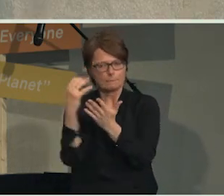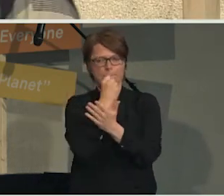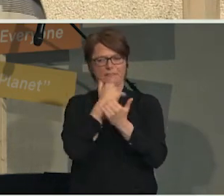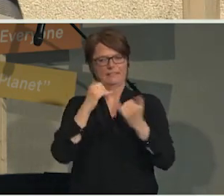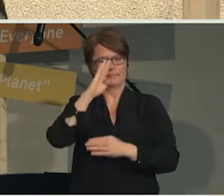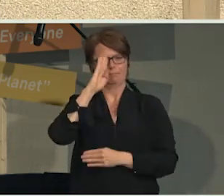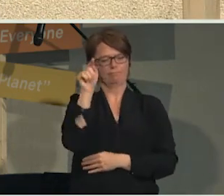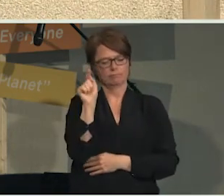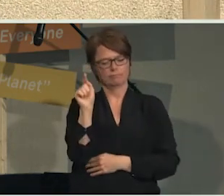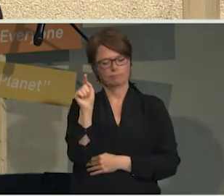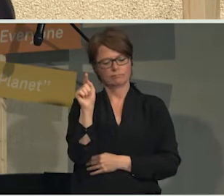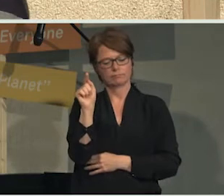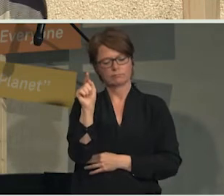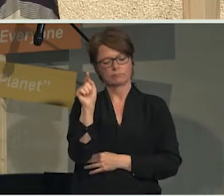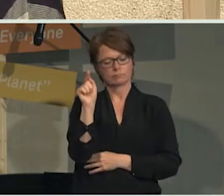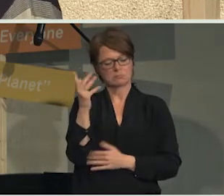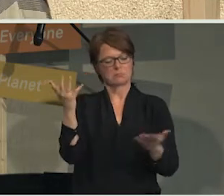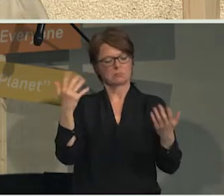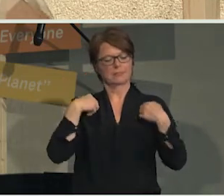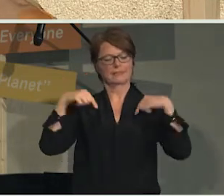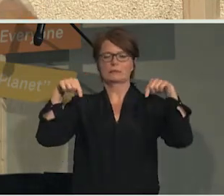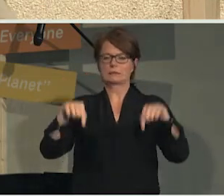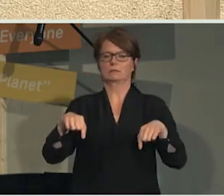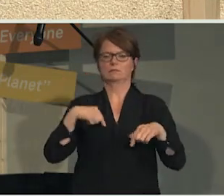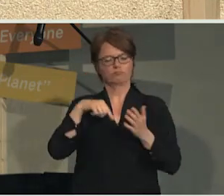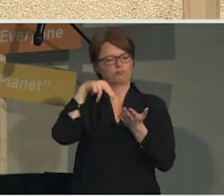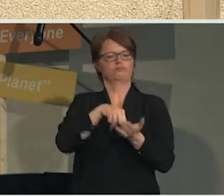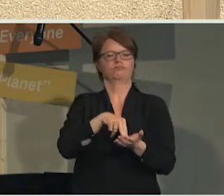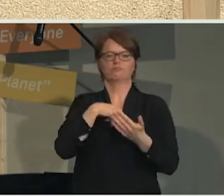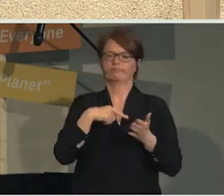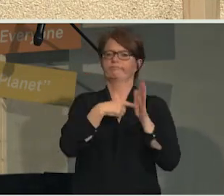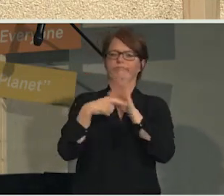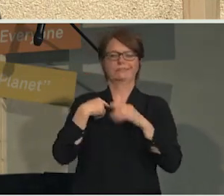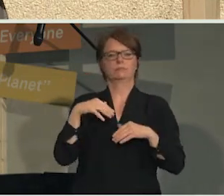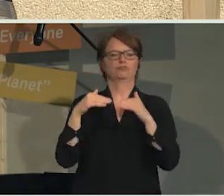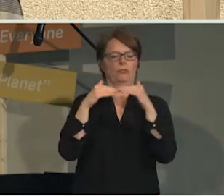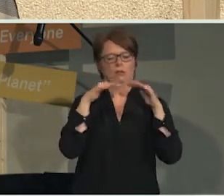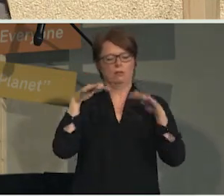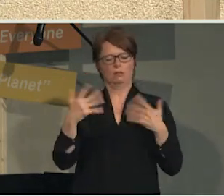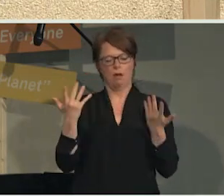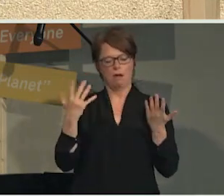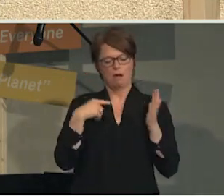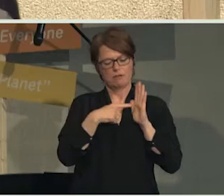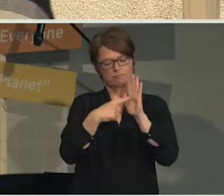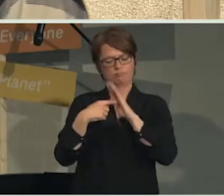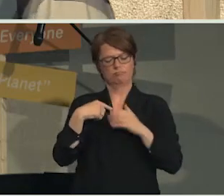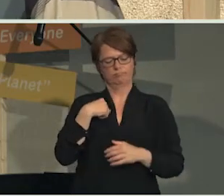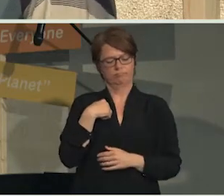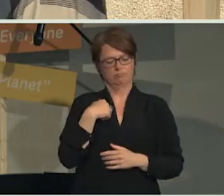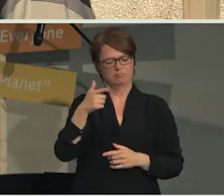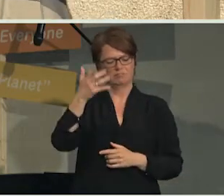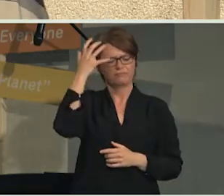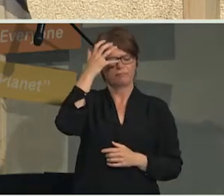You know, when I graduated, time to impress, a job interview. But the question